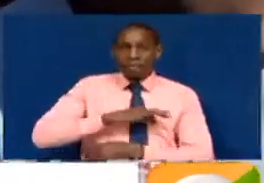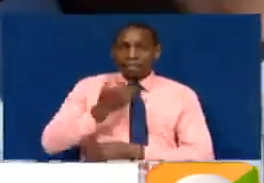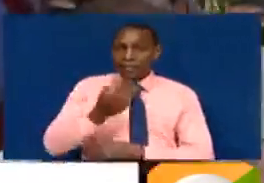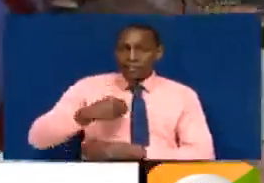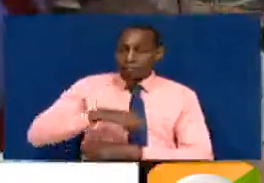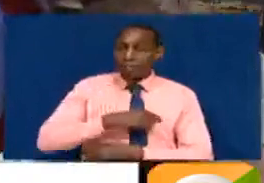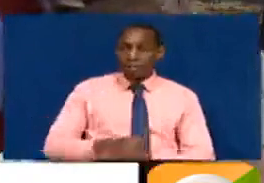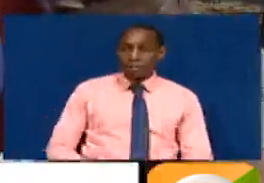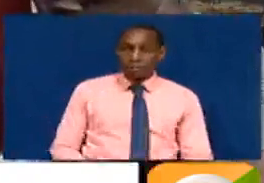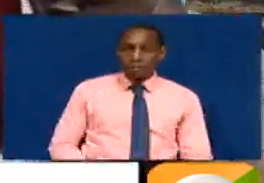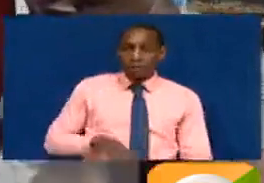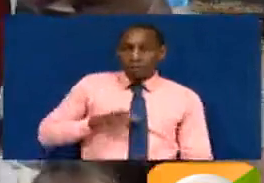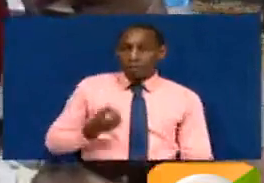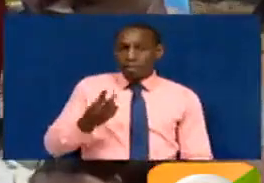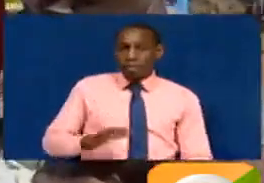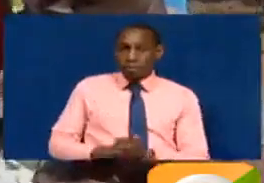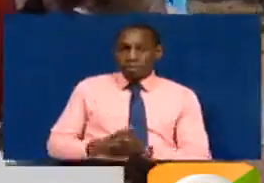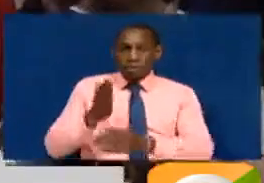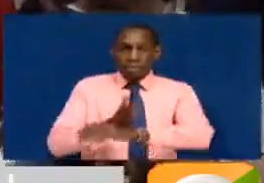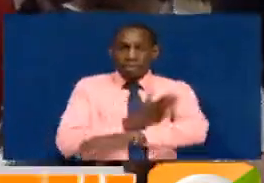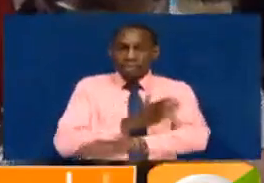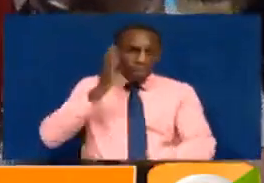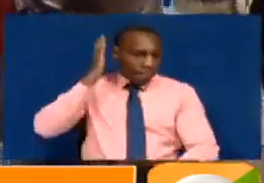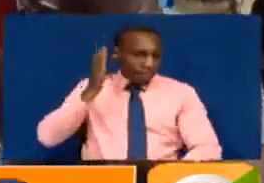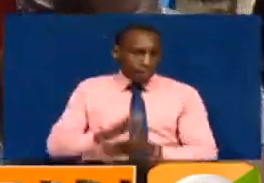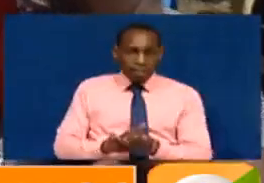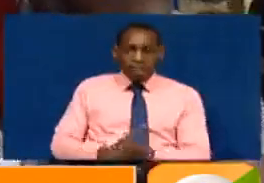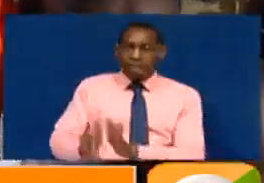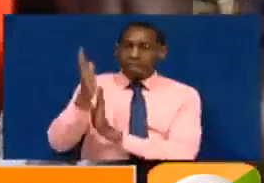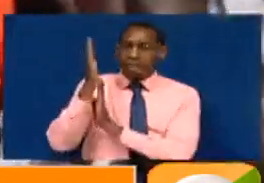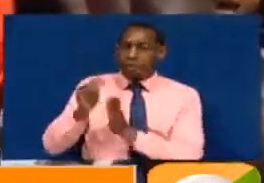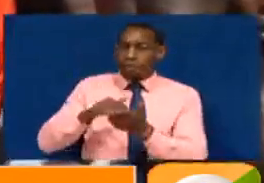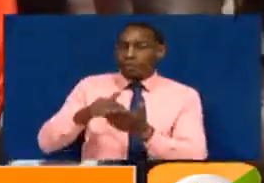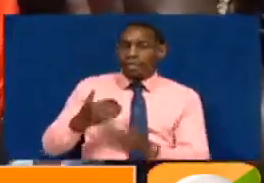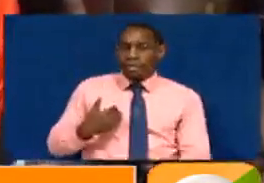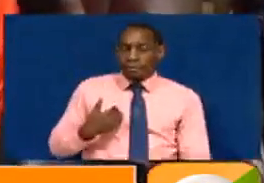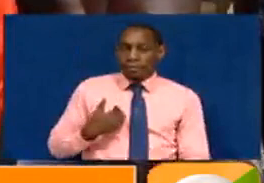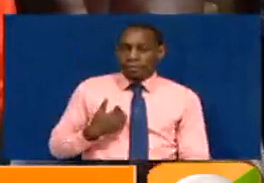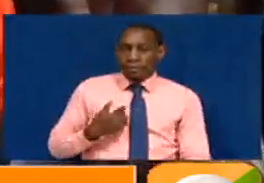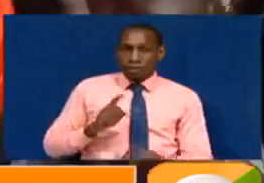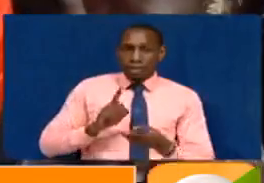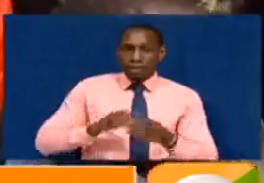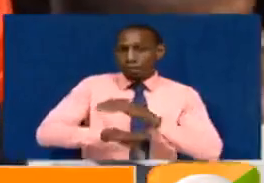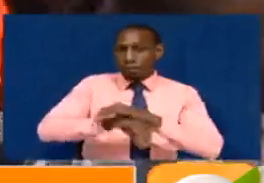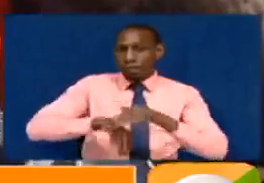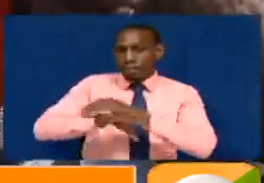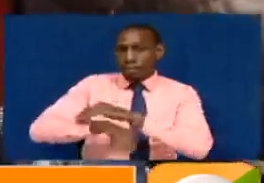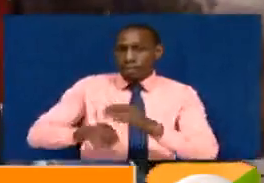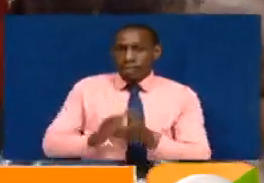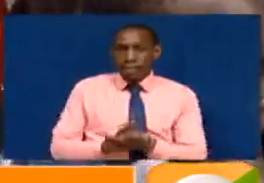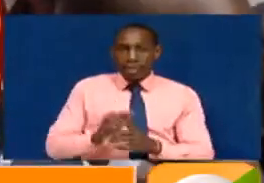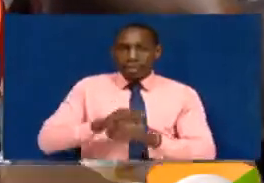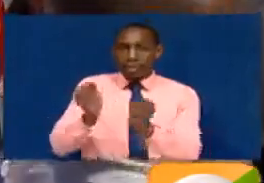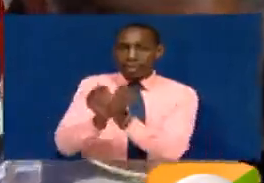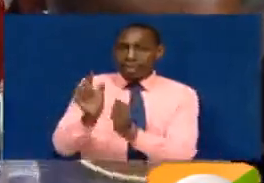within Rabuor. Mama wawido alikara unapanga pale. Tumesa kuwa na insecurity mingi hapa, kukata kubuizi. Na mtu akisika